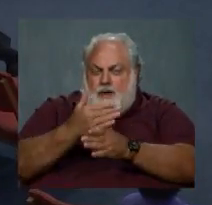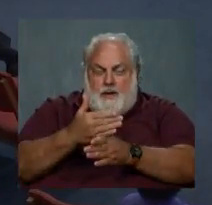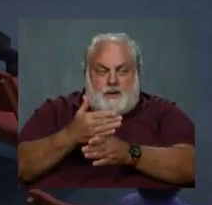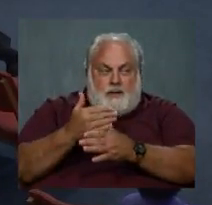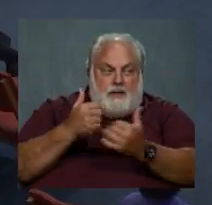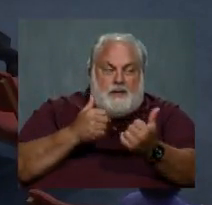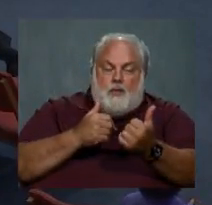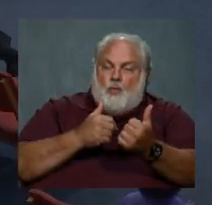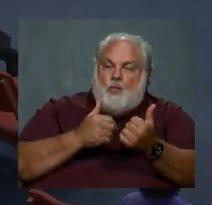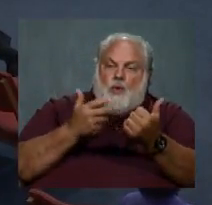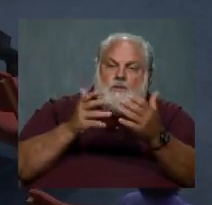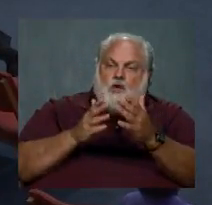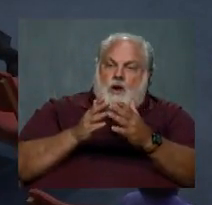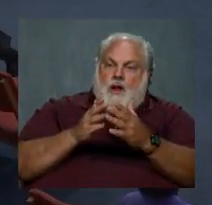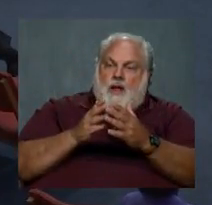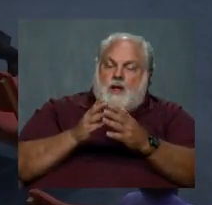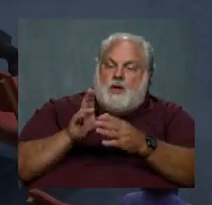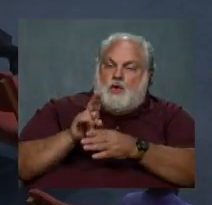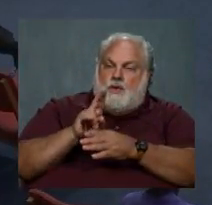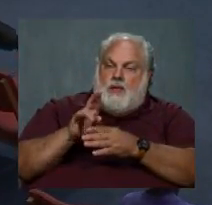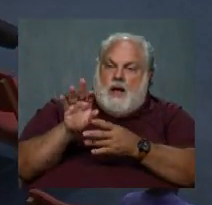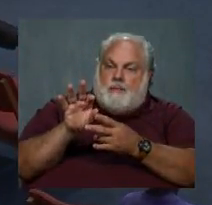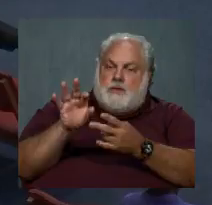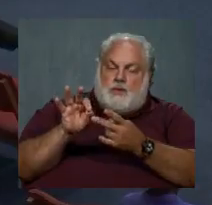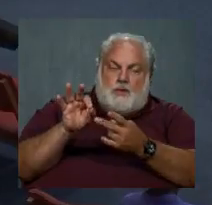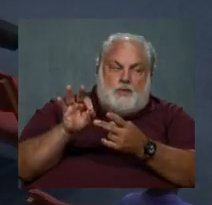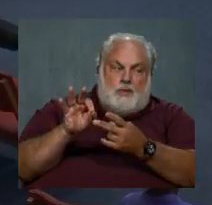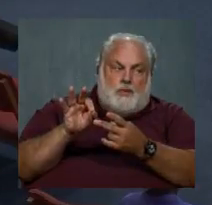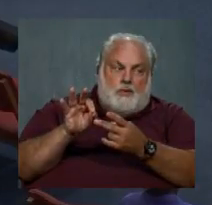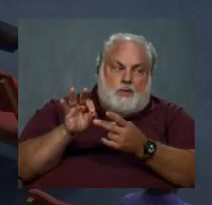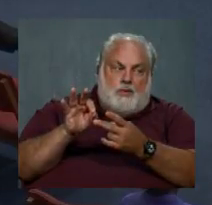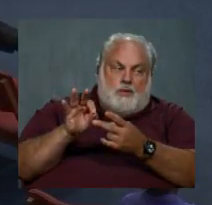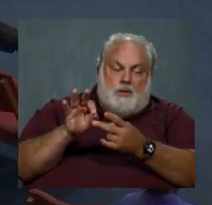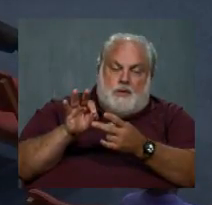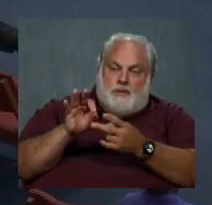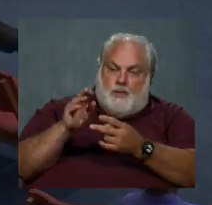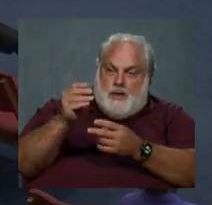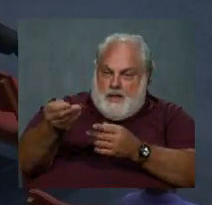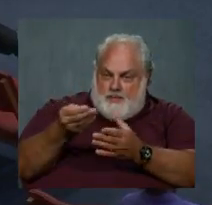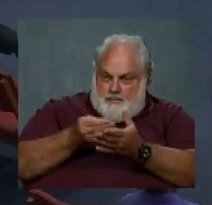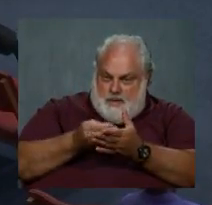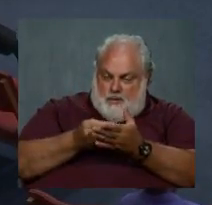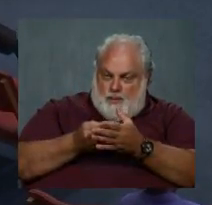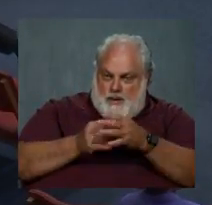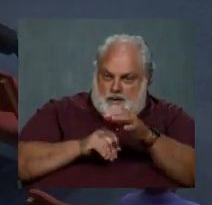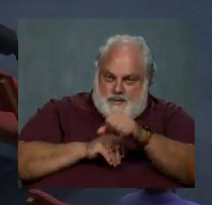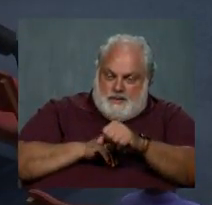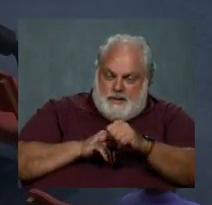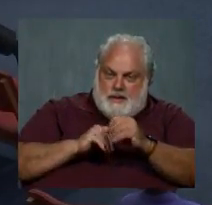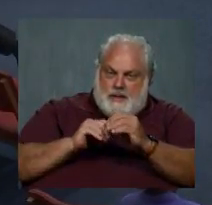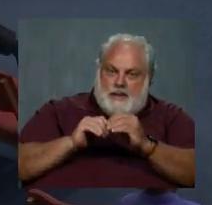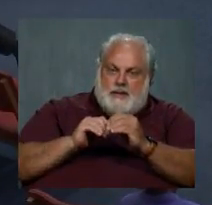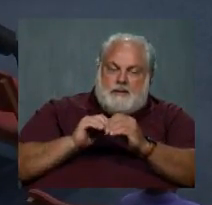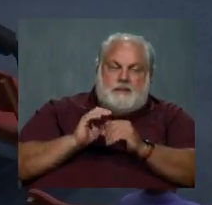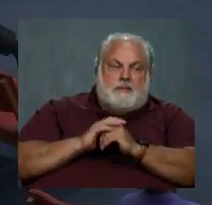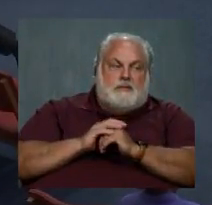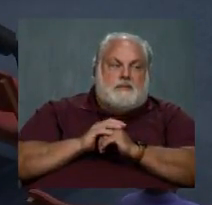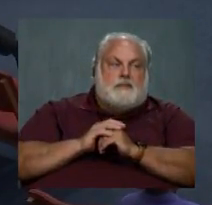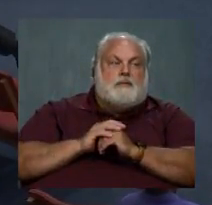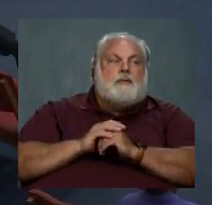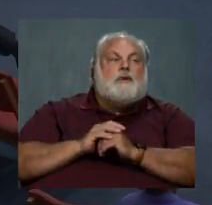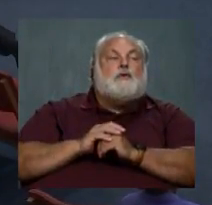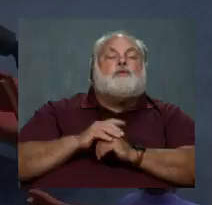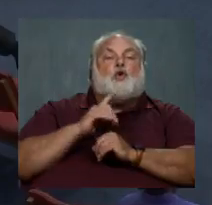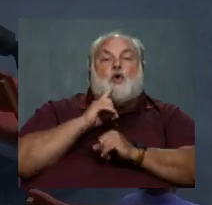but we've already exercised our option, so we could, here's your money, we got it, and we'd have to deal with one of those two factors. So what you're saying